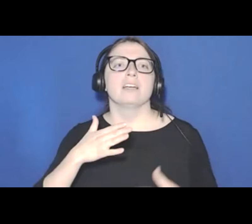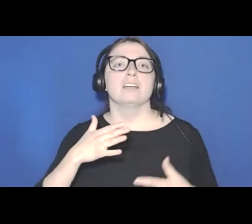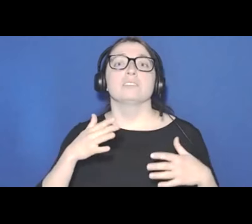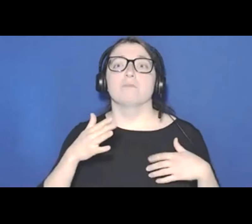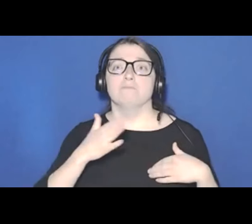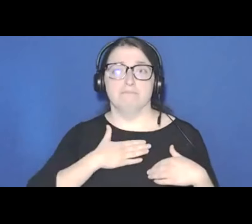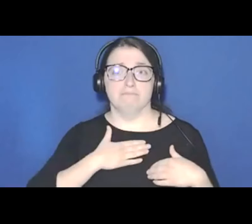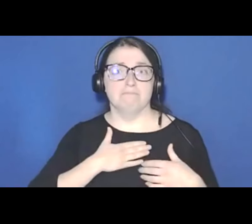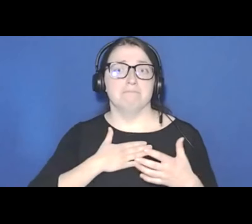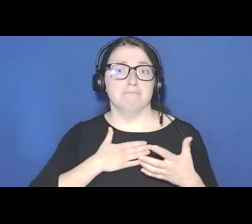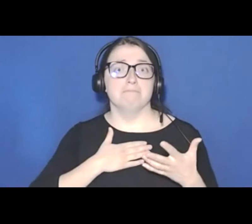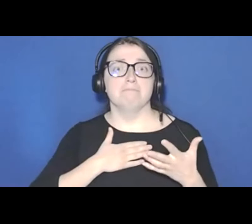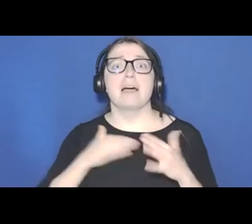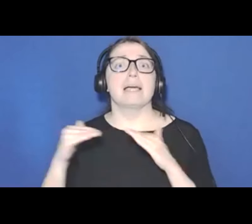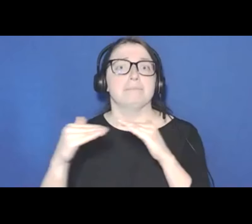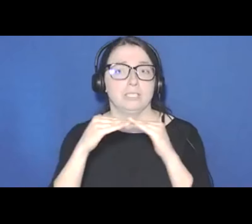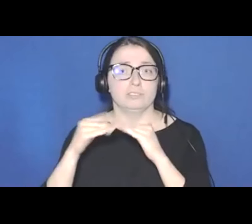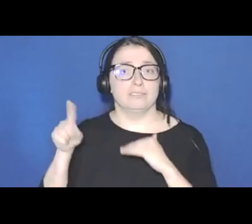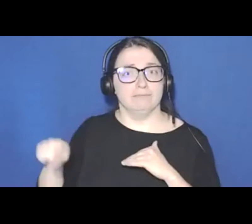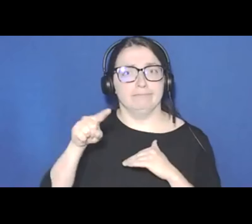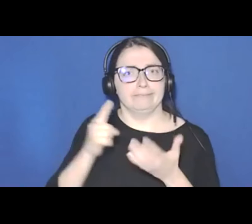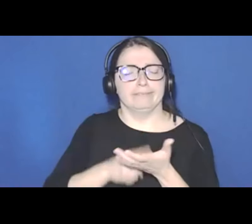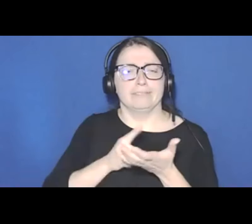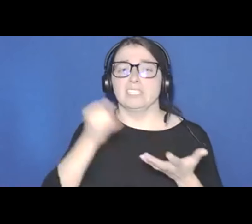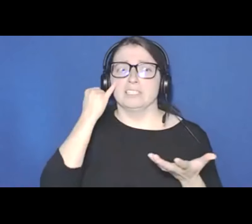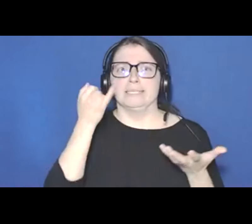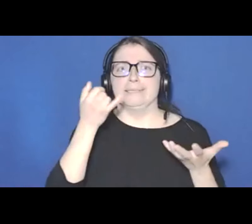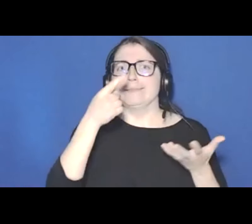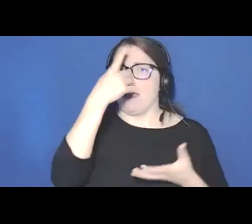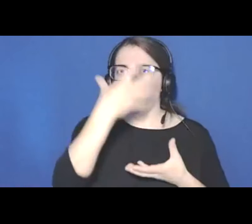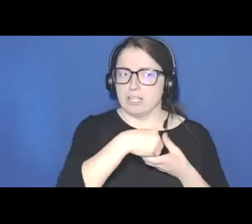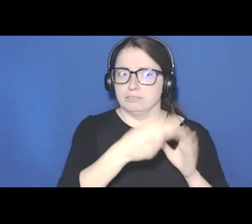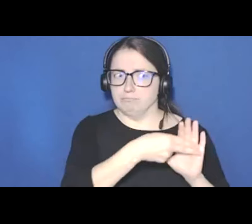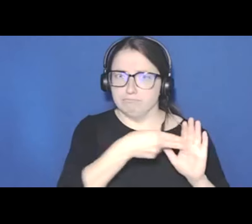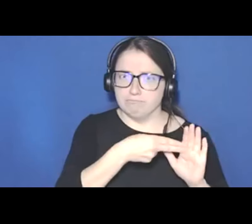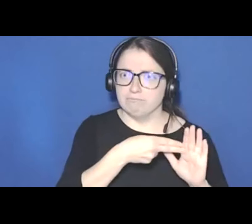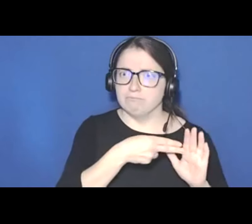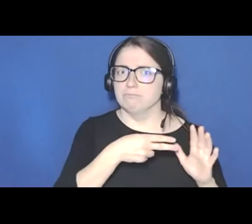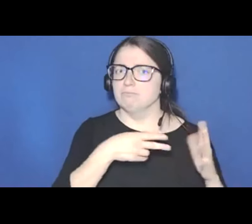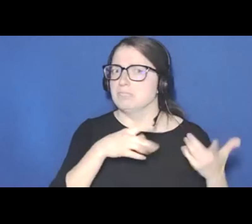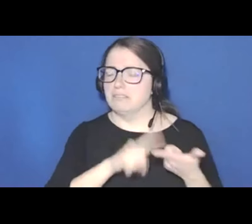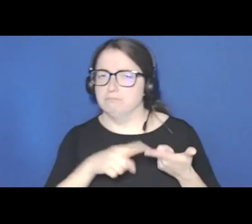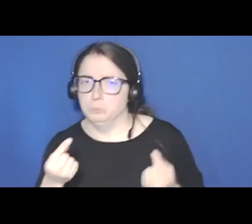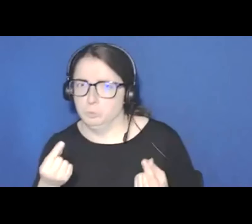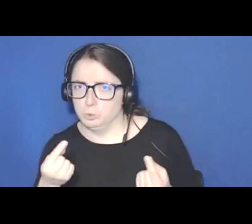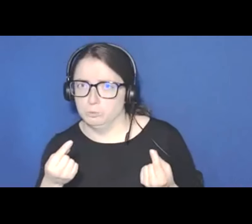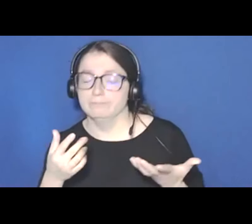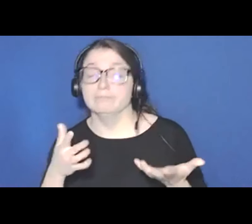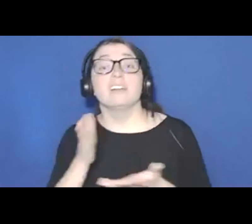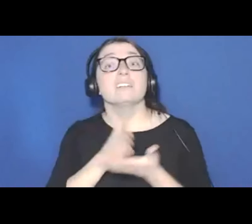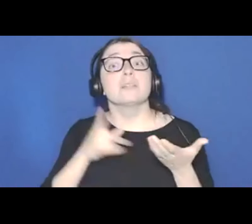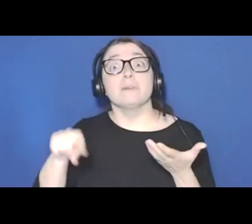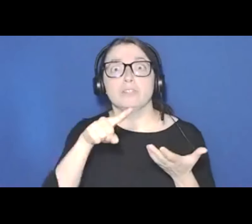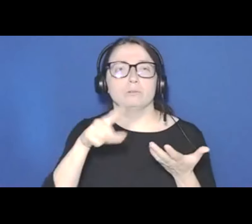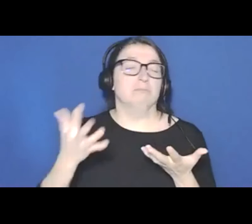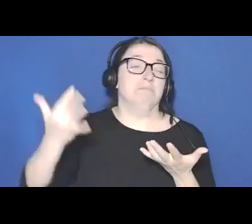diagnosis. And for some of you, this is a recent memory. For others of you, it's a long distant